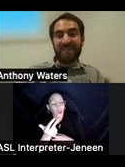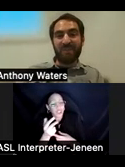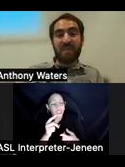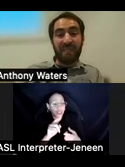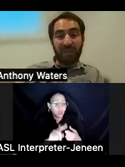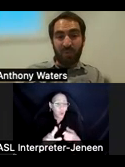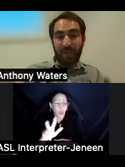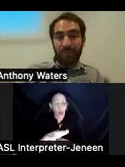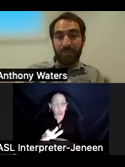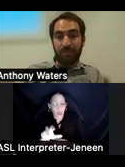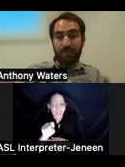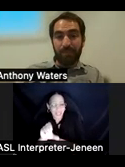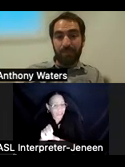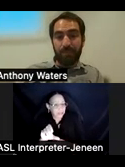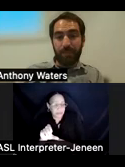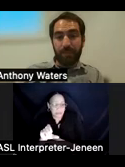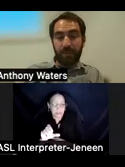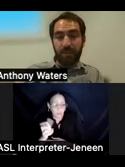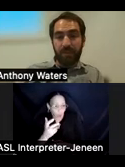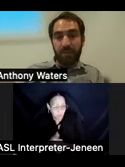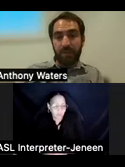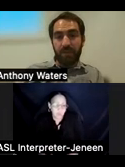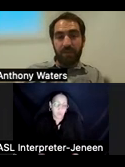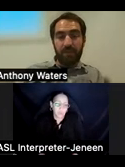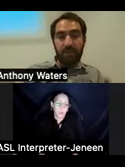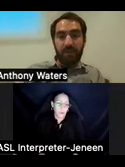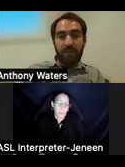seconds is just incredible.